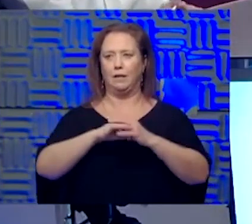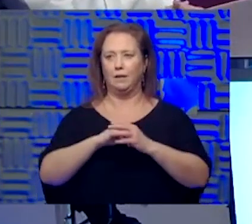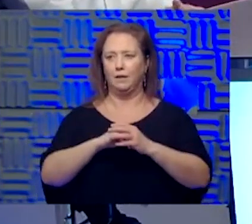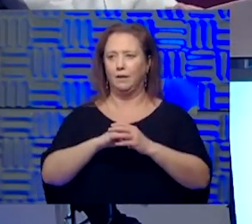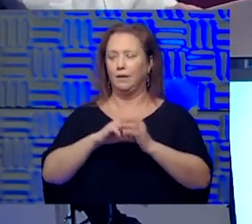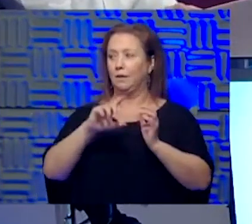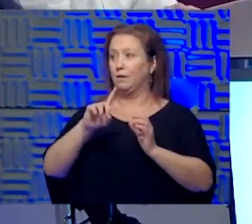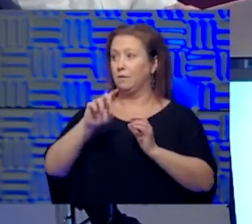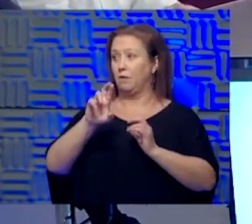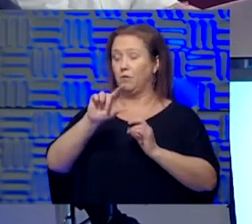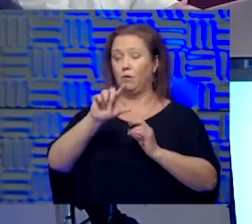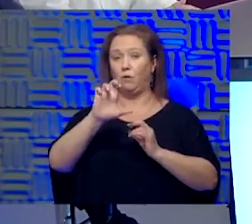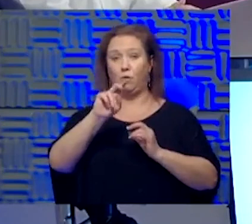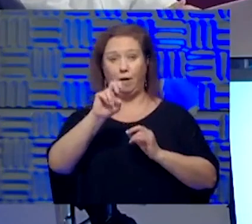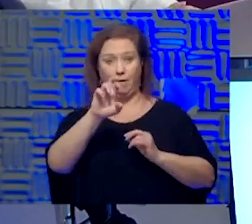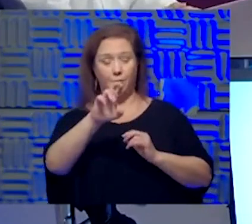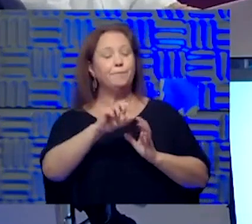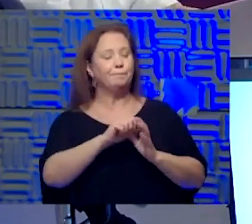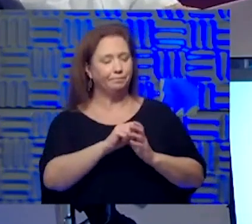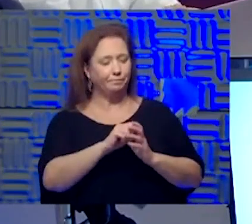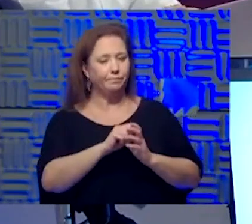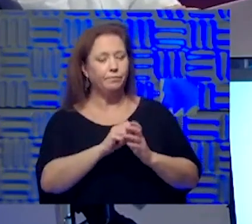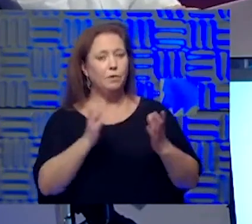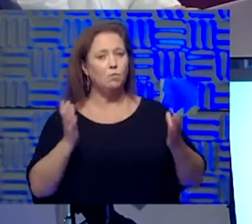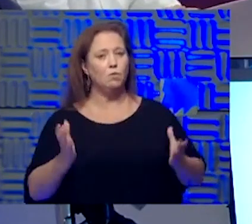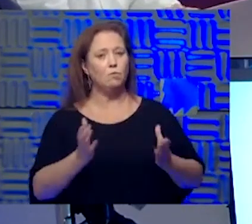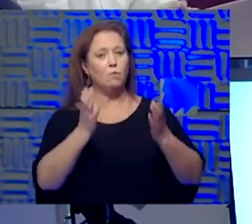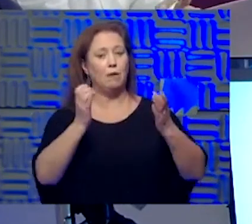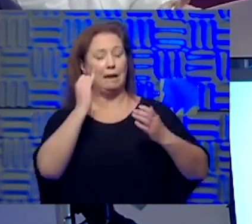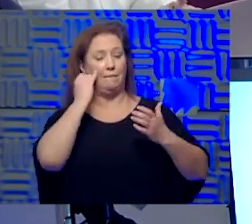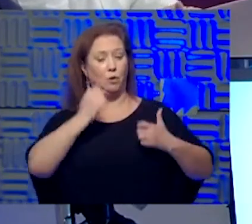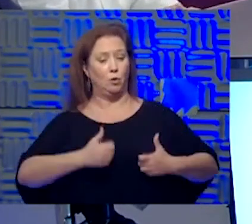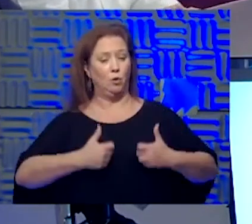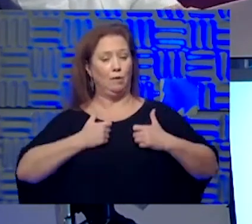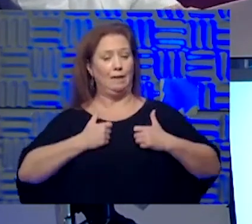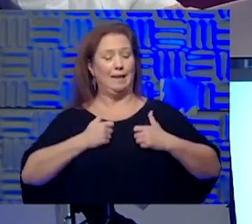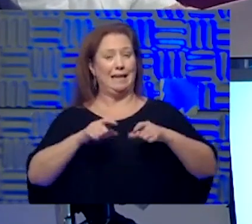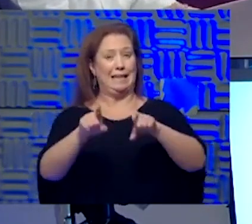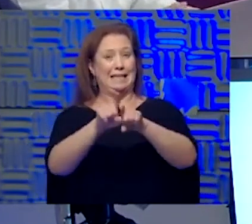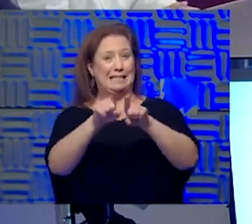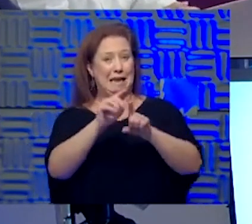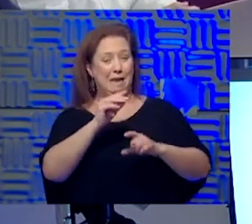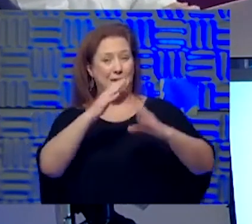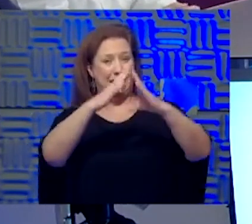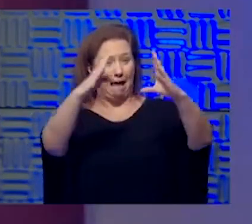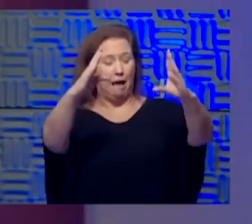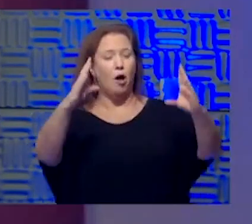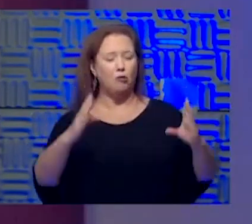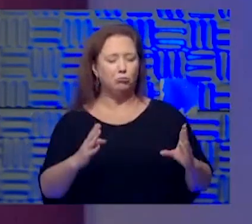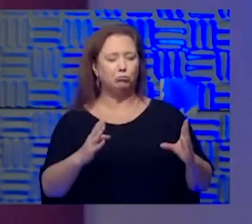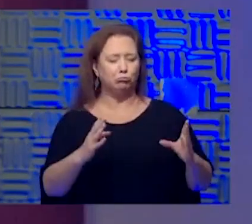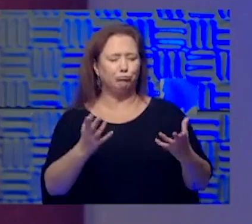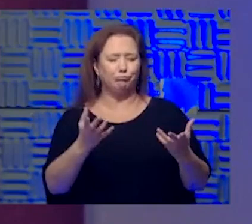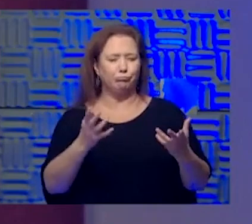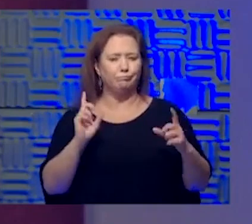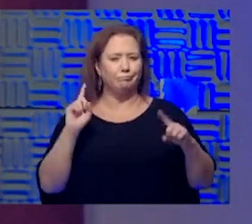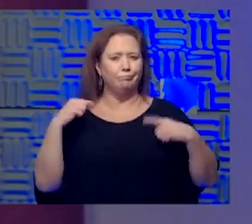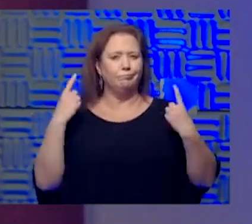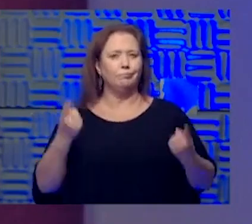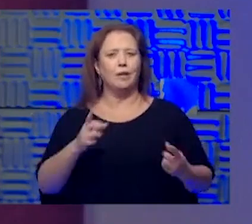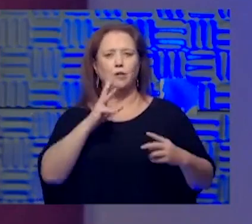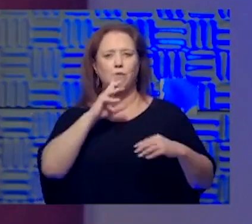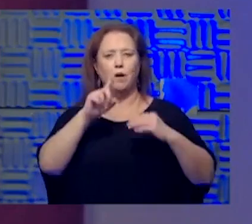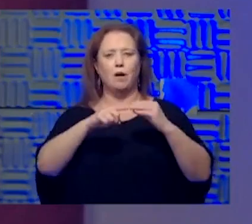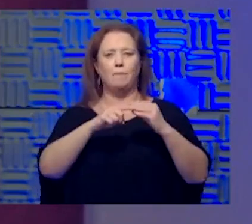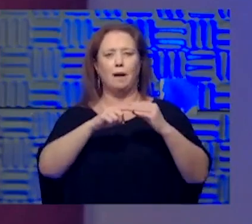Greiner? One of the things we're trying to promote is the idea if you live in the same residence with someone, you've probably, and I know you guys talk